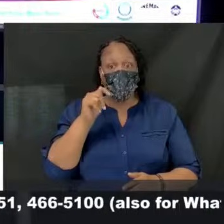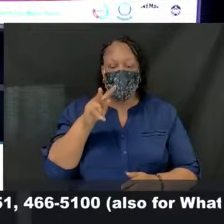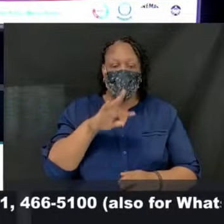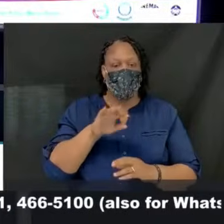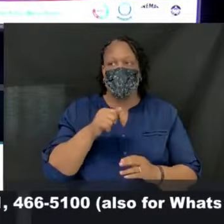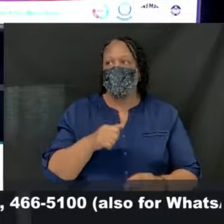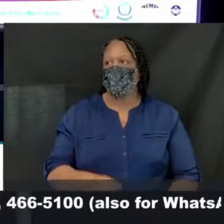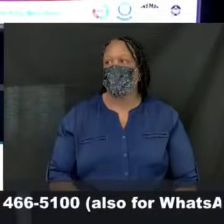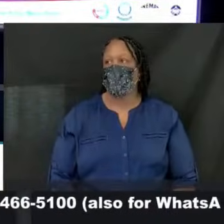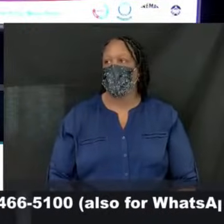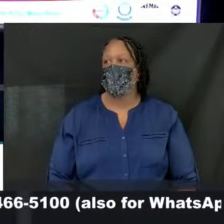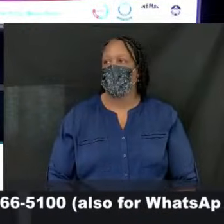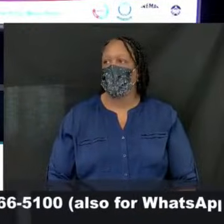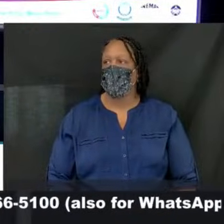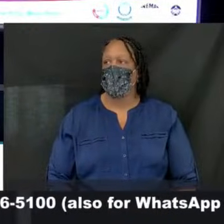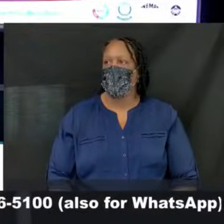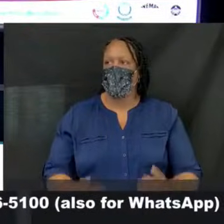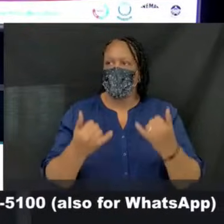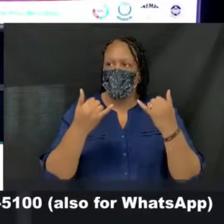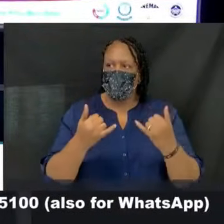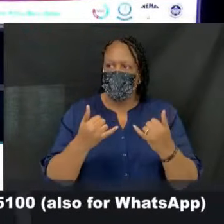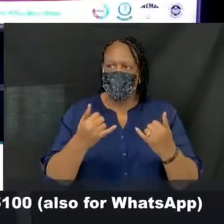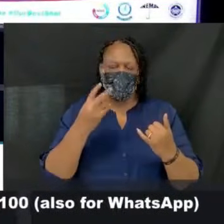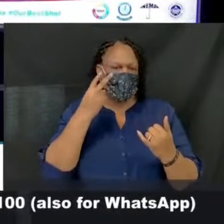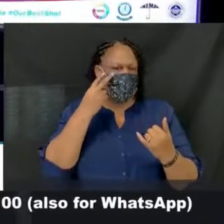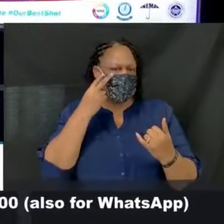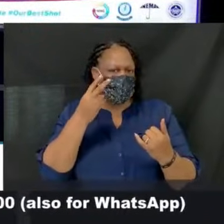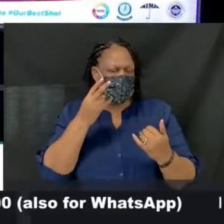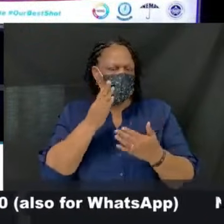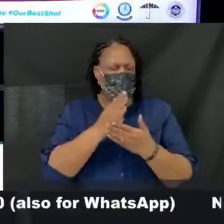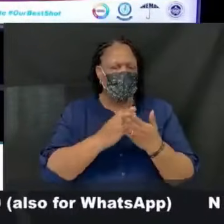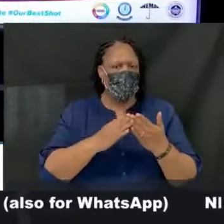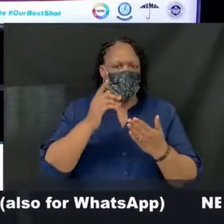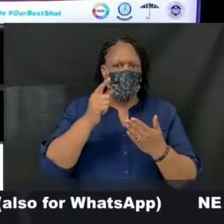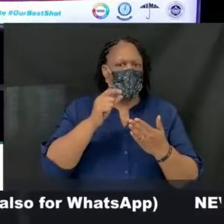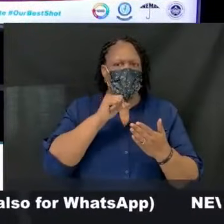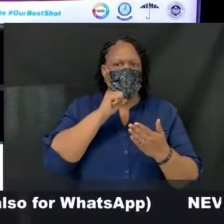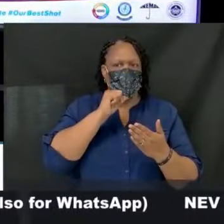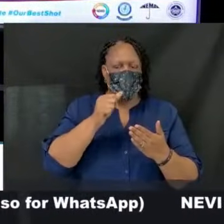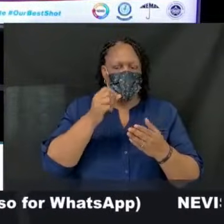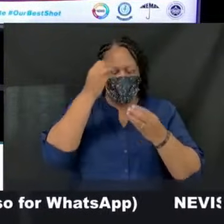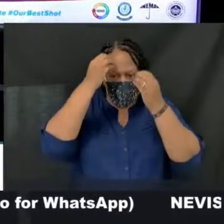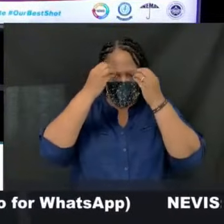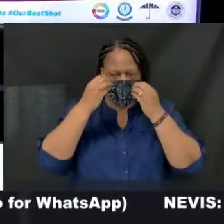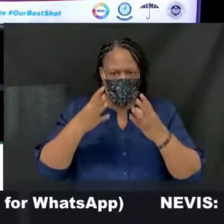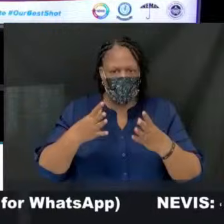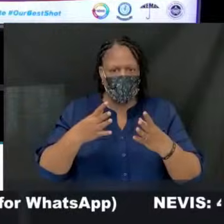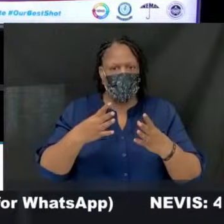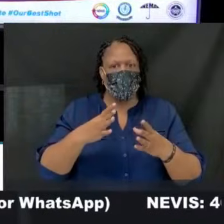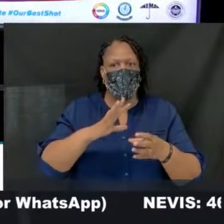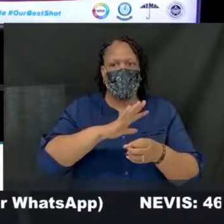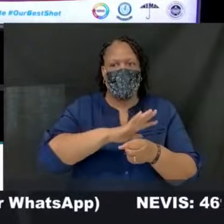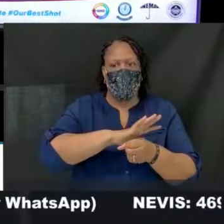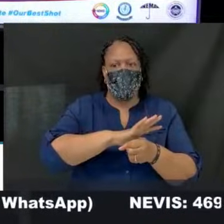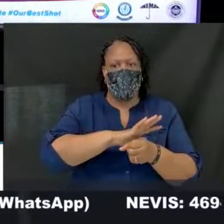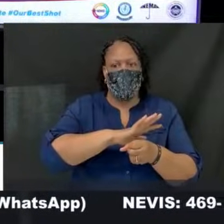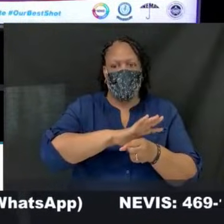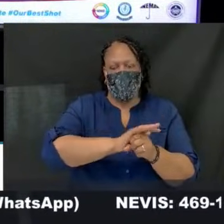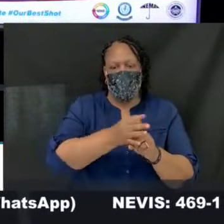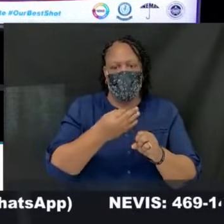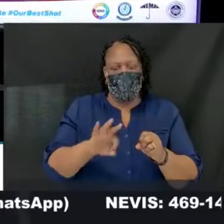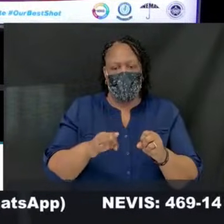an investigation into a report of breach of quarantine at a government-approved COVID-19 hotel on St.